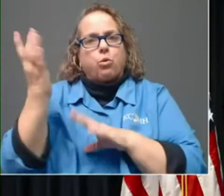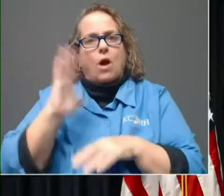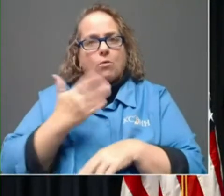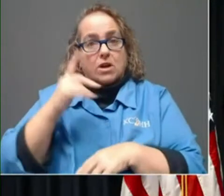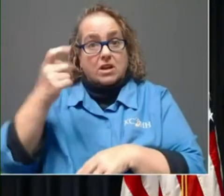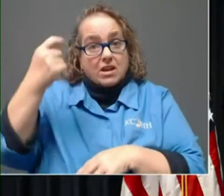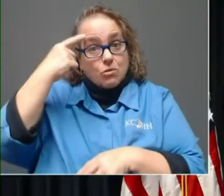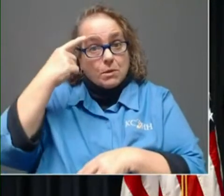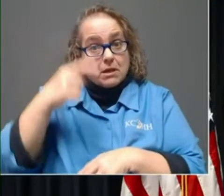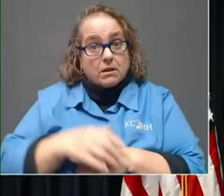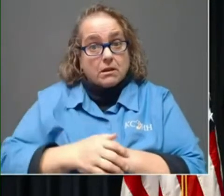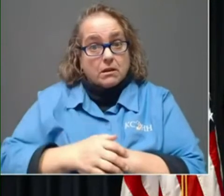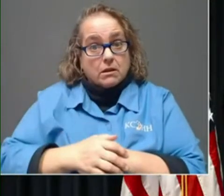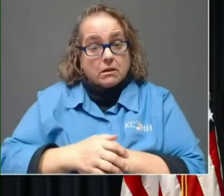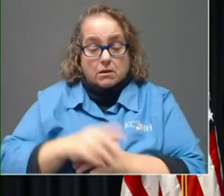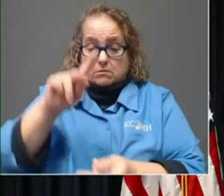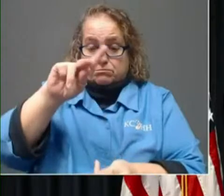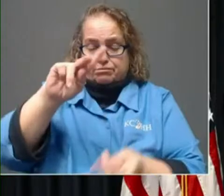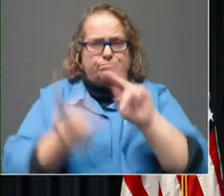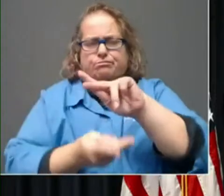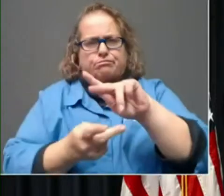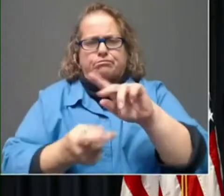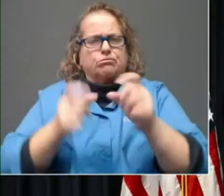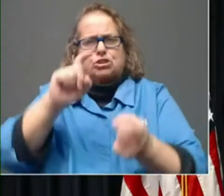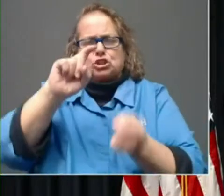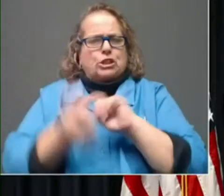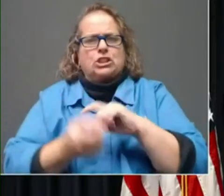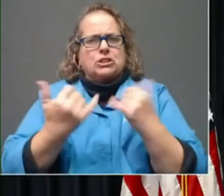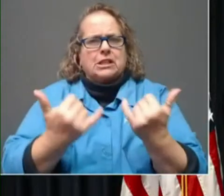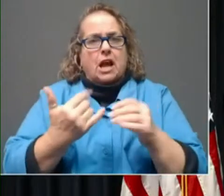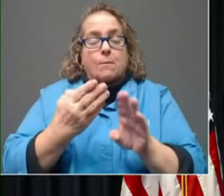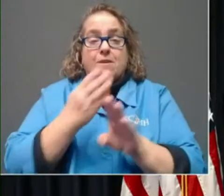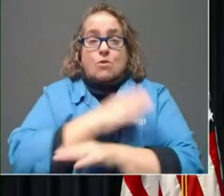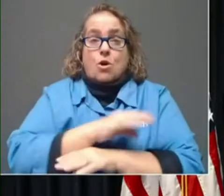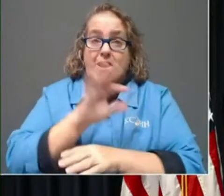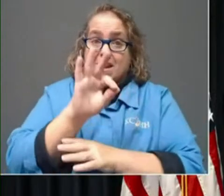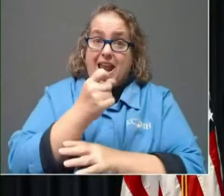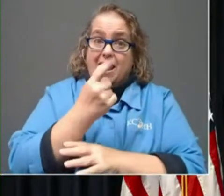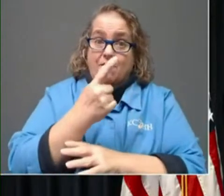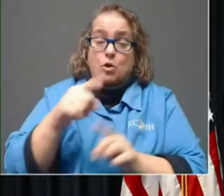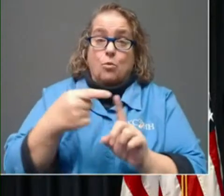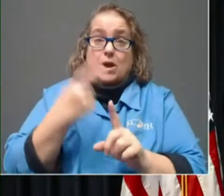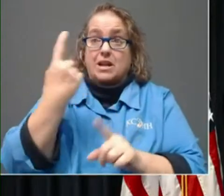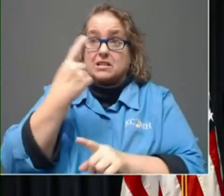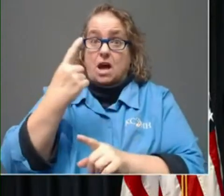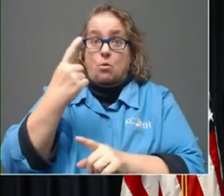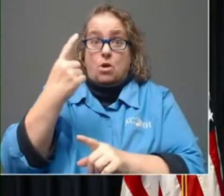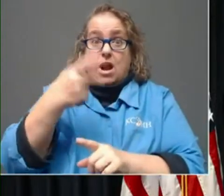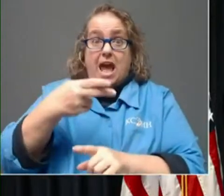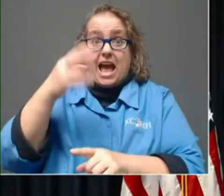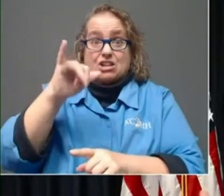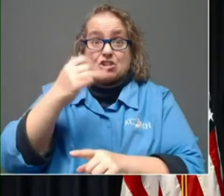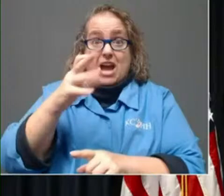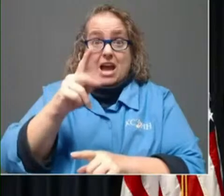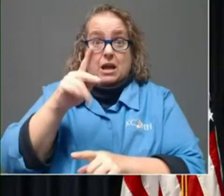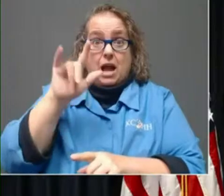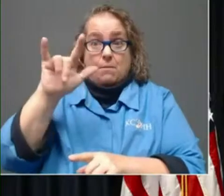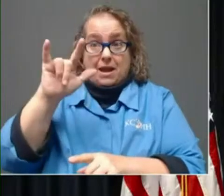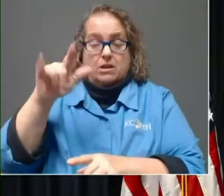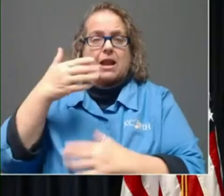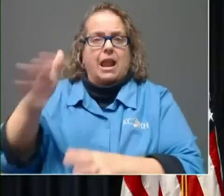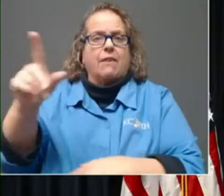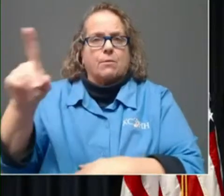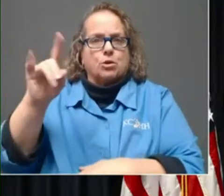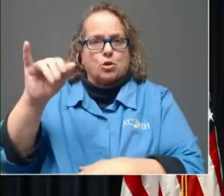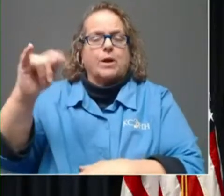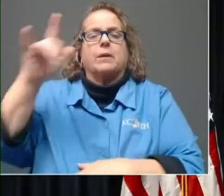has entirely shifted. Before 9/11, when somebody hijacked a plane, you let them do it because they would land it in another country and